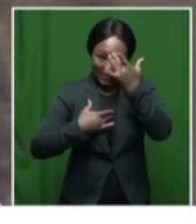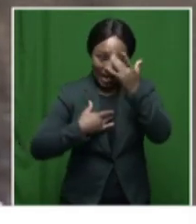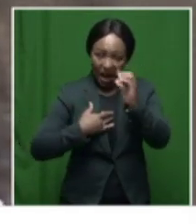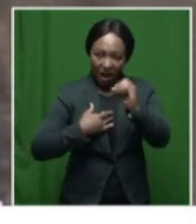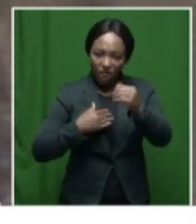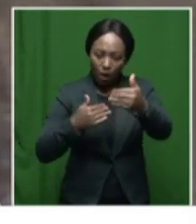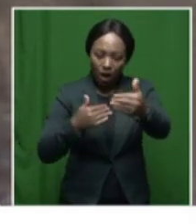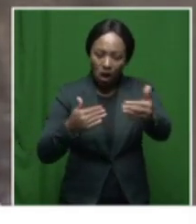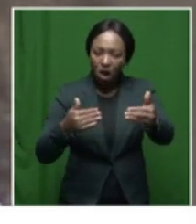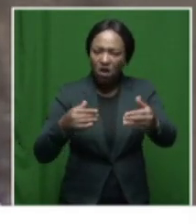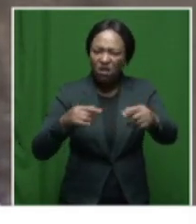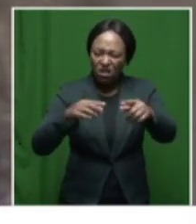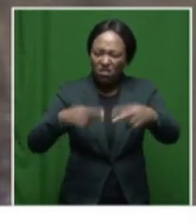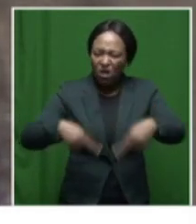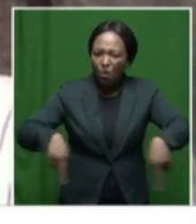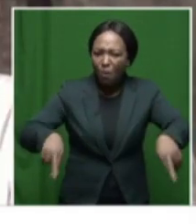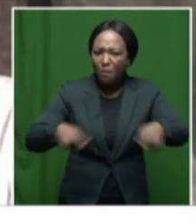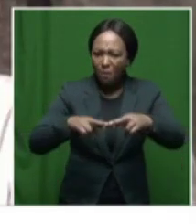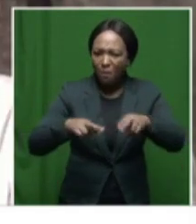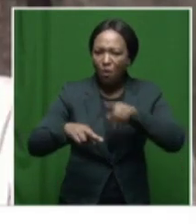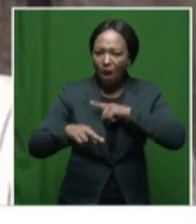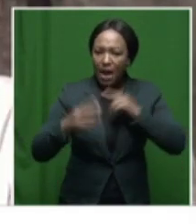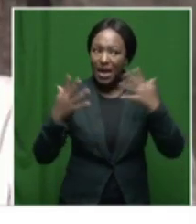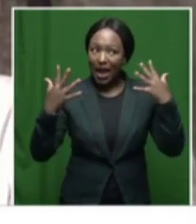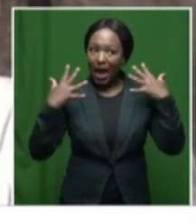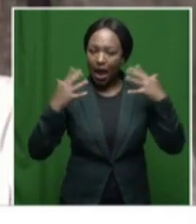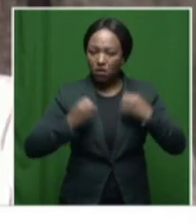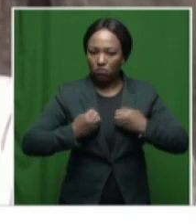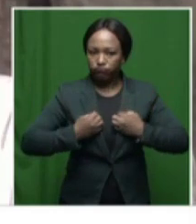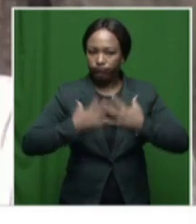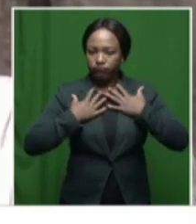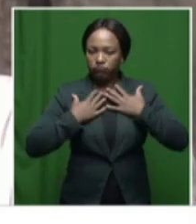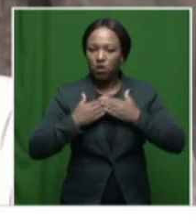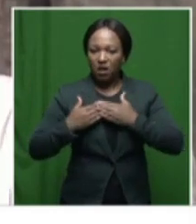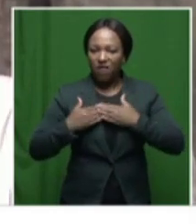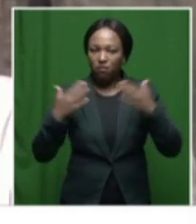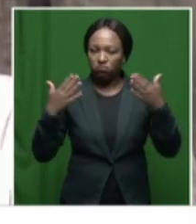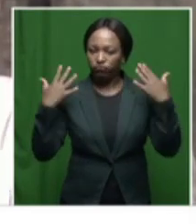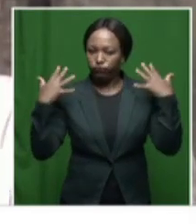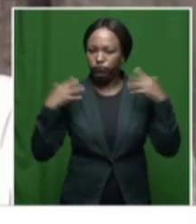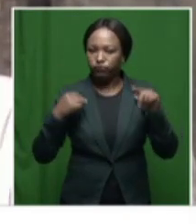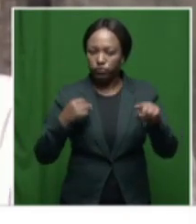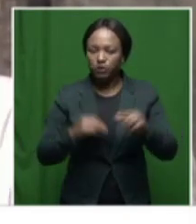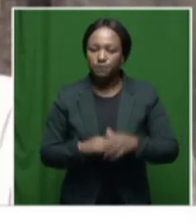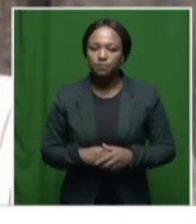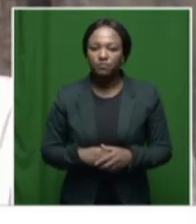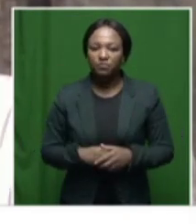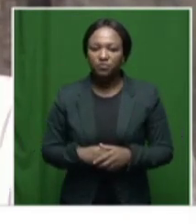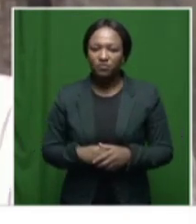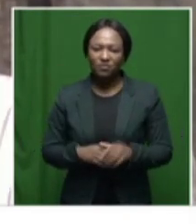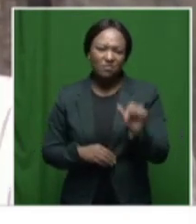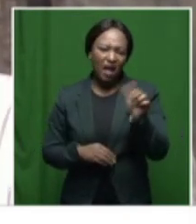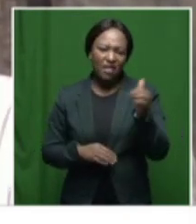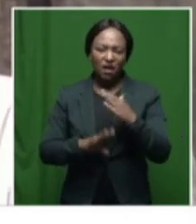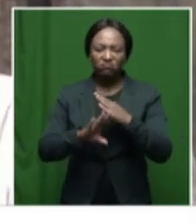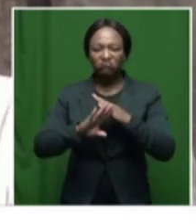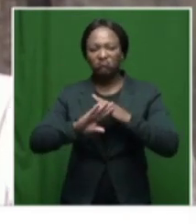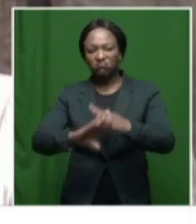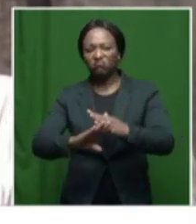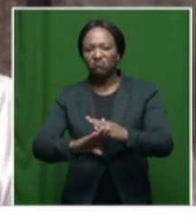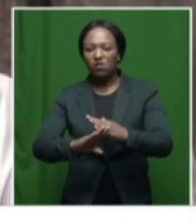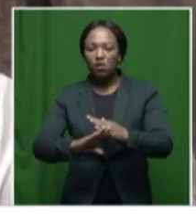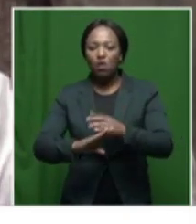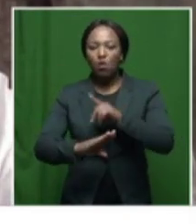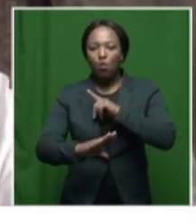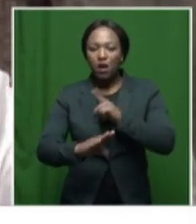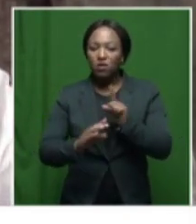you're fighting such an enemy. So just in terms of non-clinical interventions, what should South Africans be doing at this